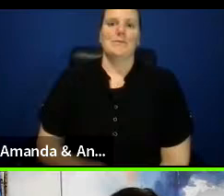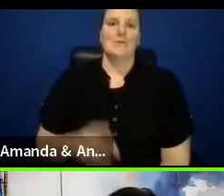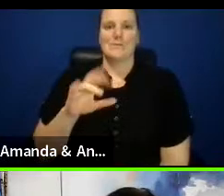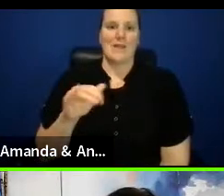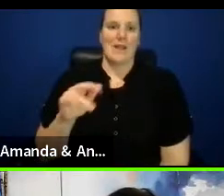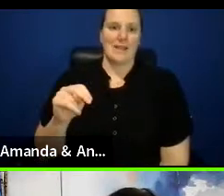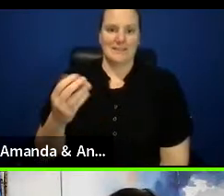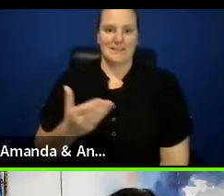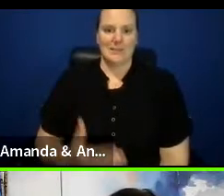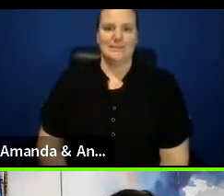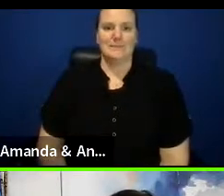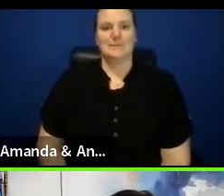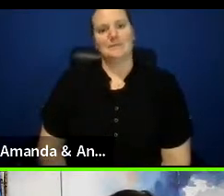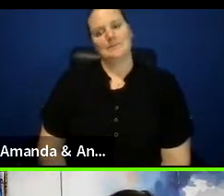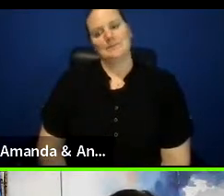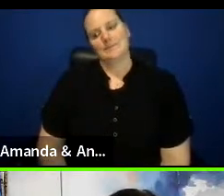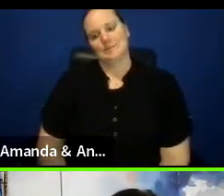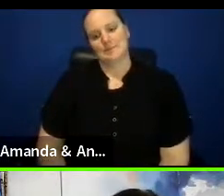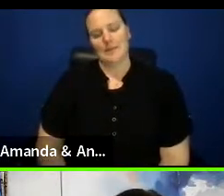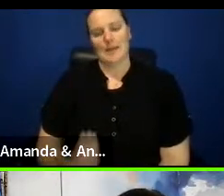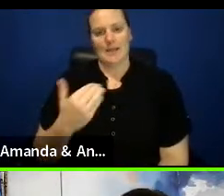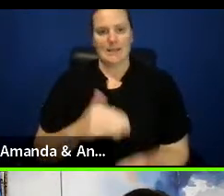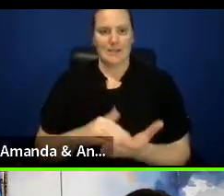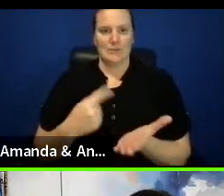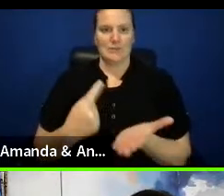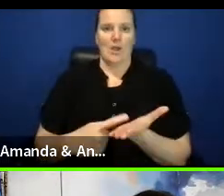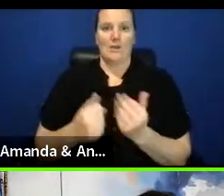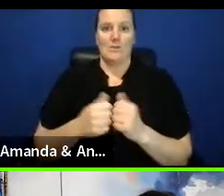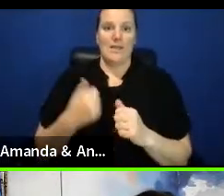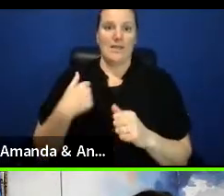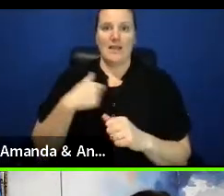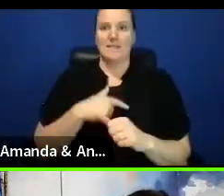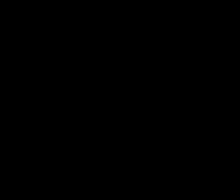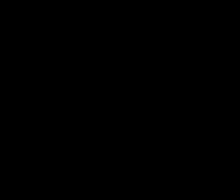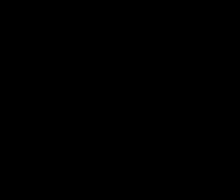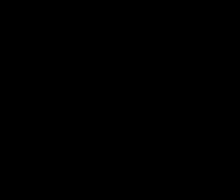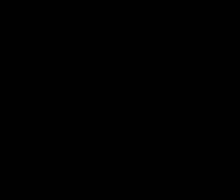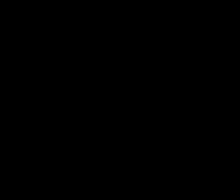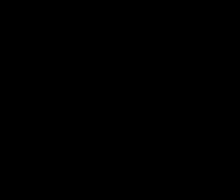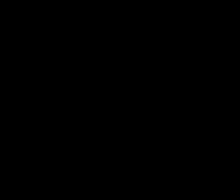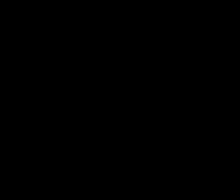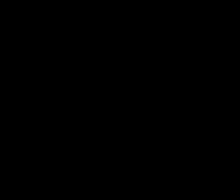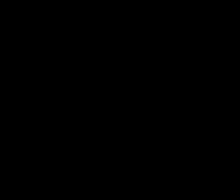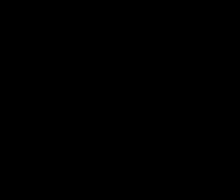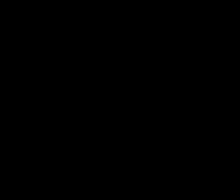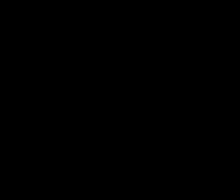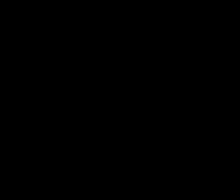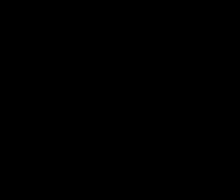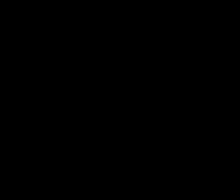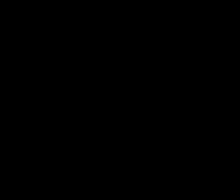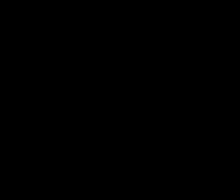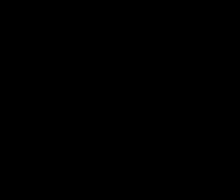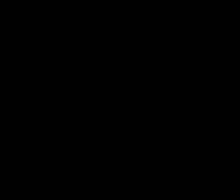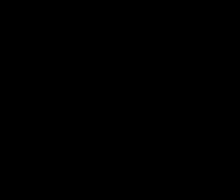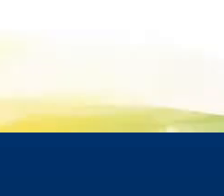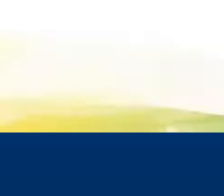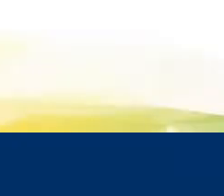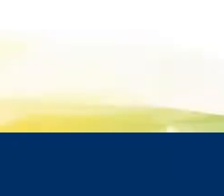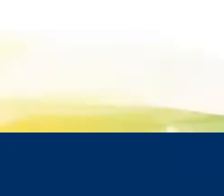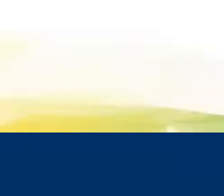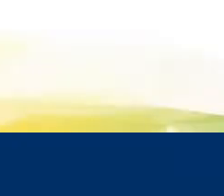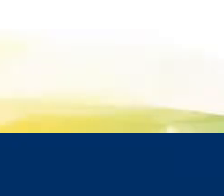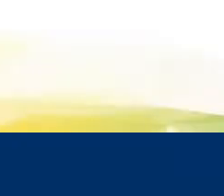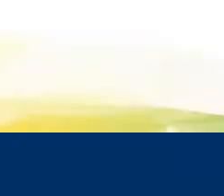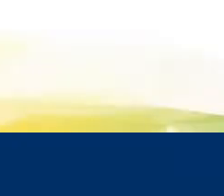is here again to talk with us a bit about the transportation findings. Perfect. Hello,